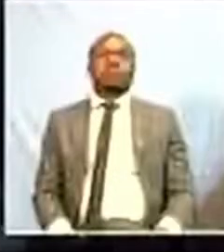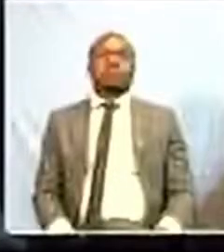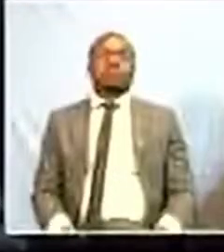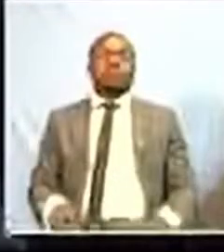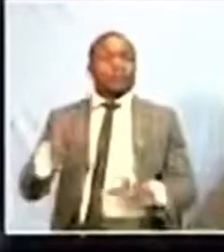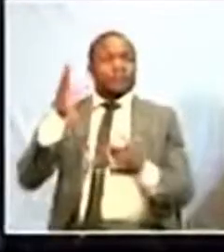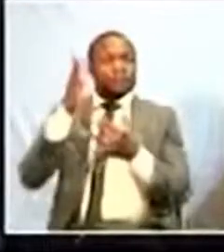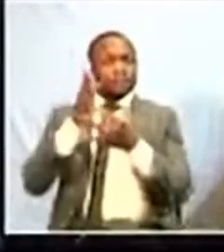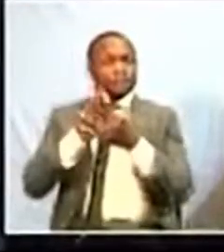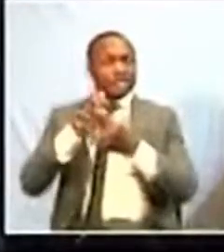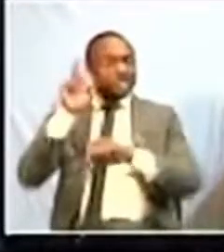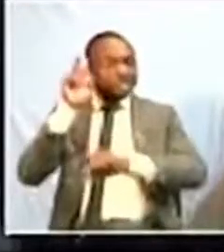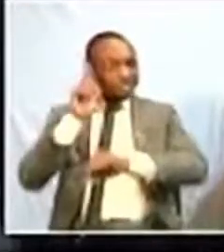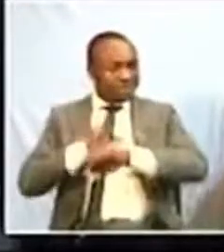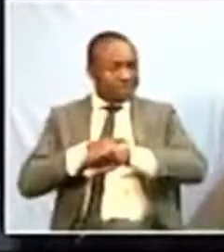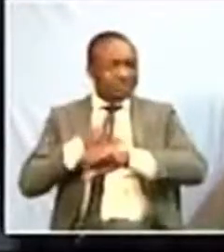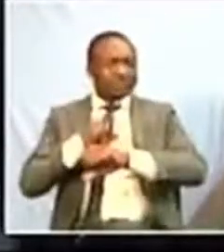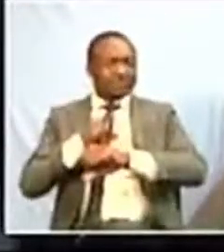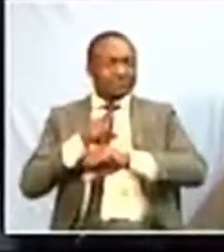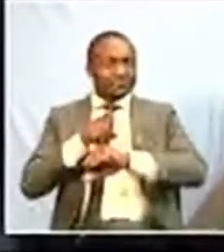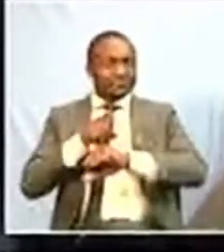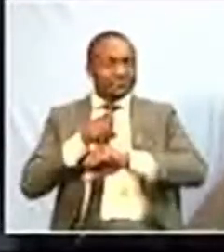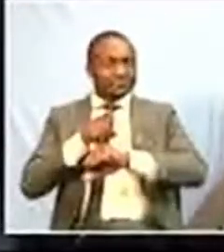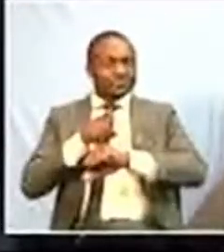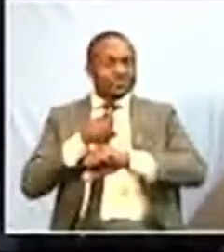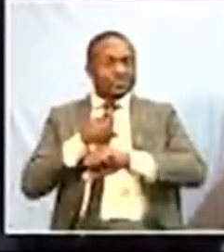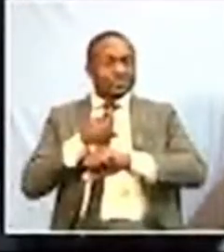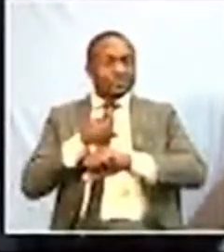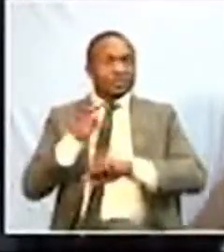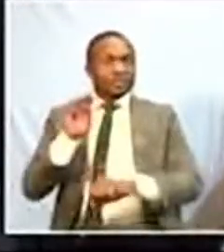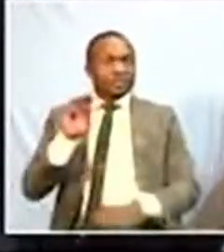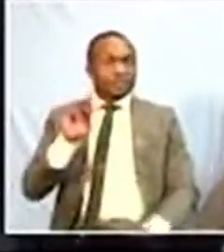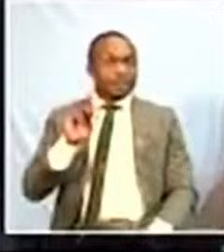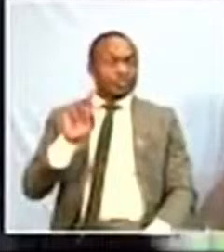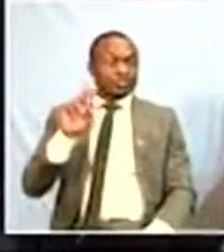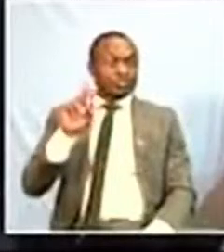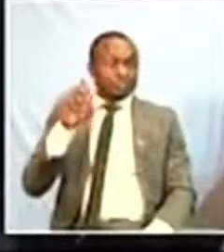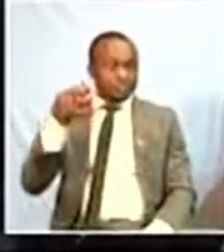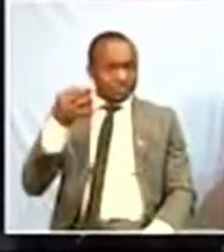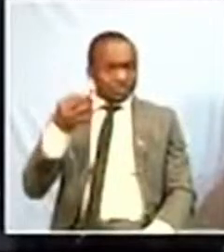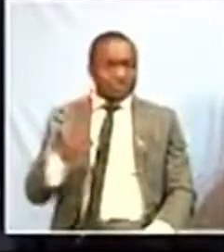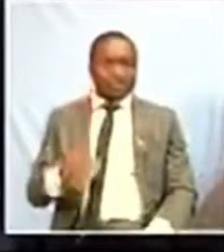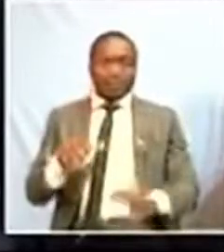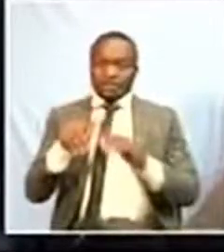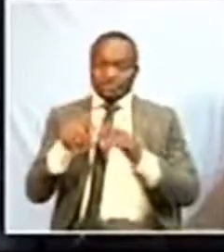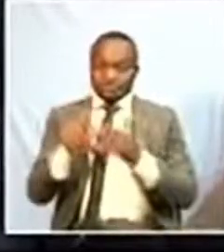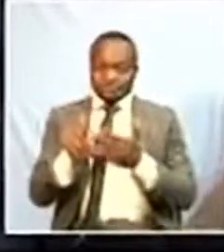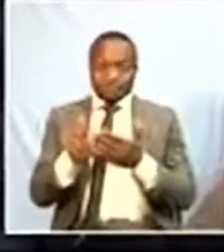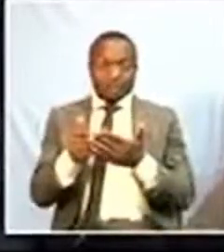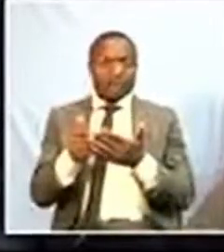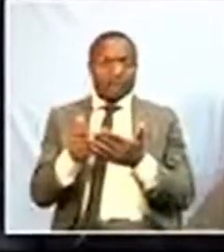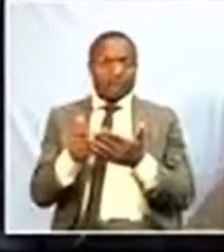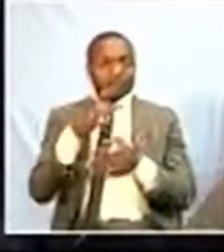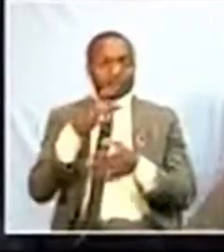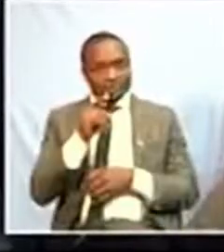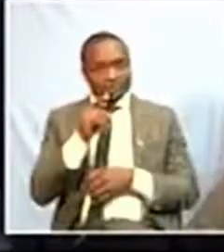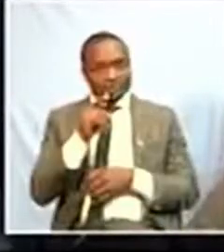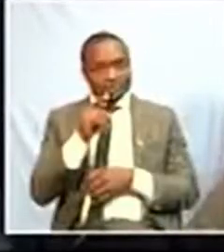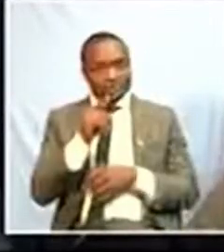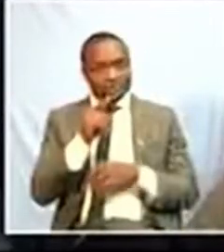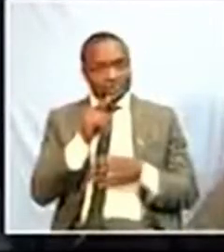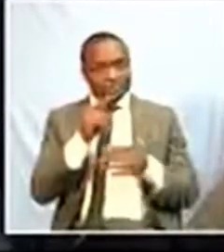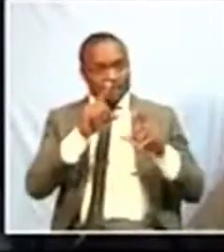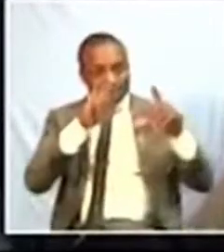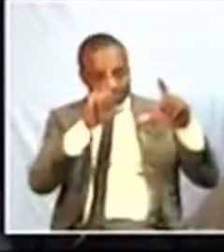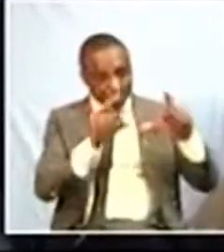medium test fiber, the MDF. How I wish you had captured the